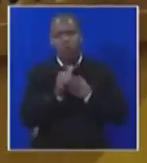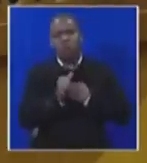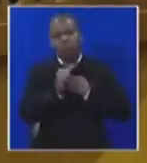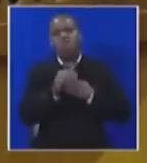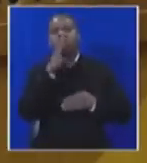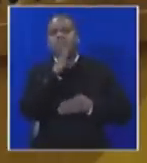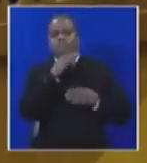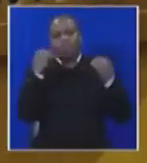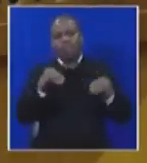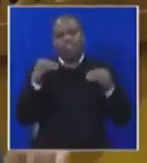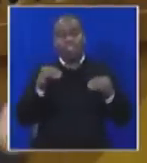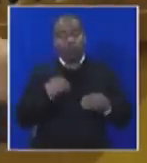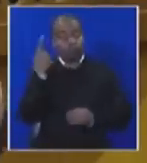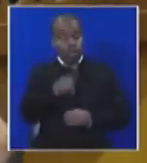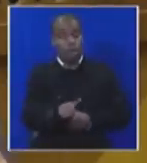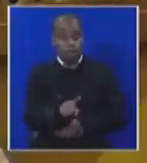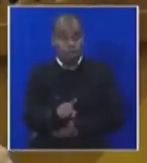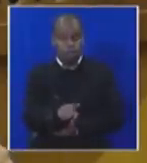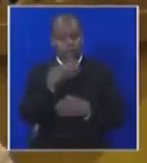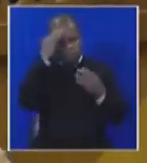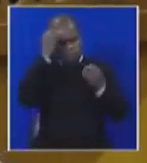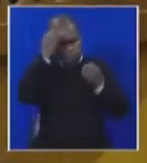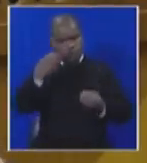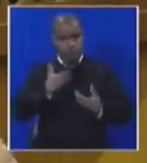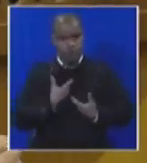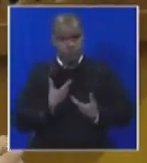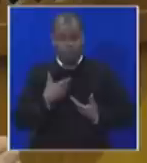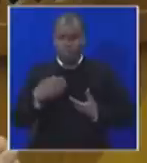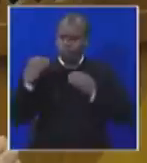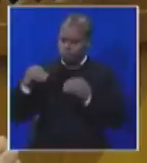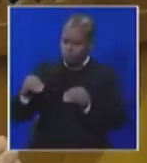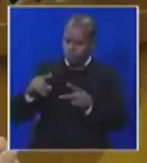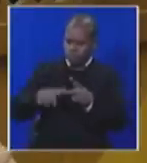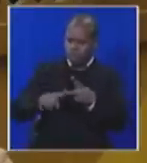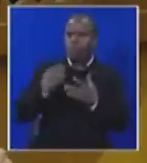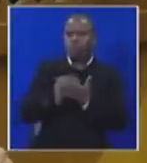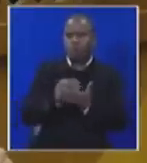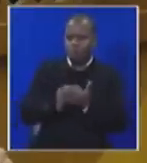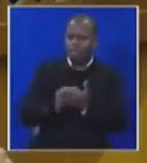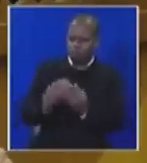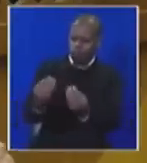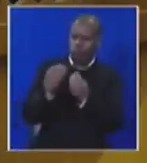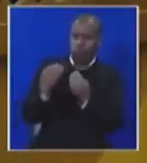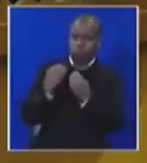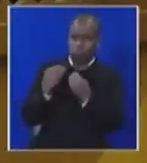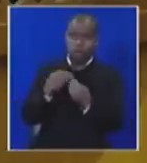sector, to come here and tell us about business and economics, when he and